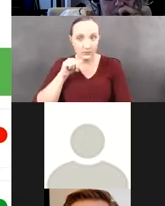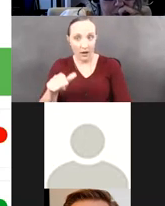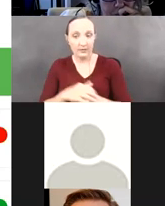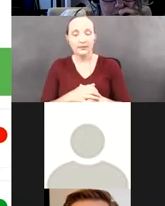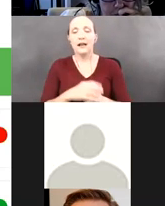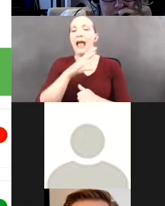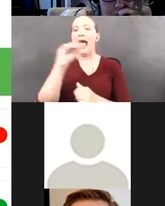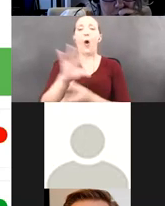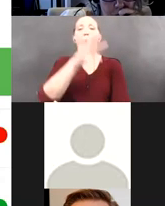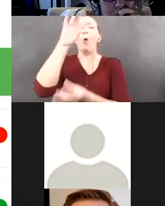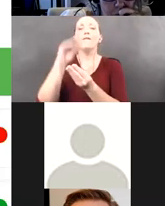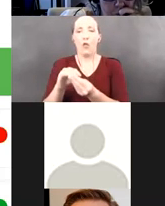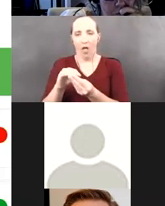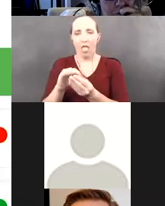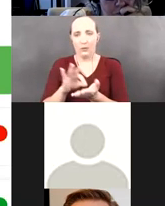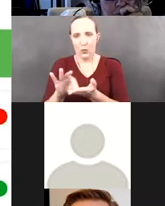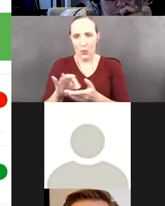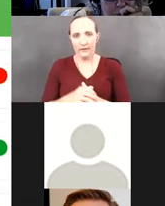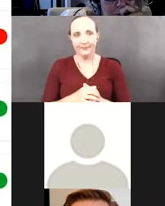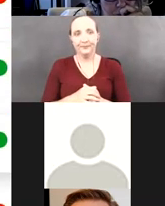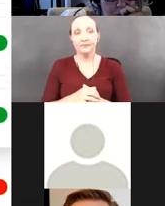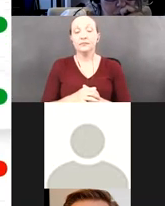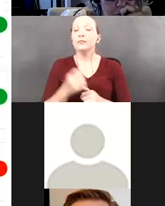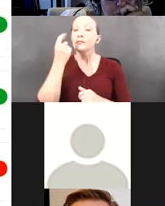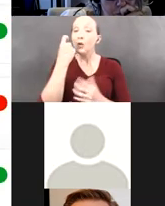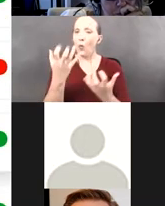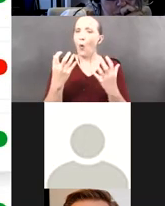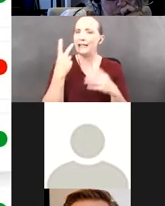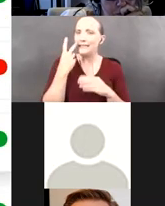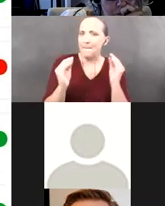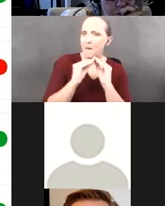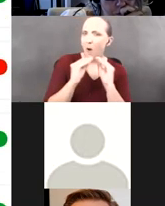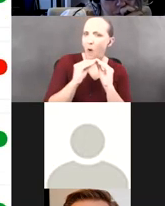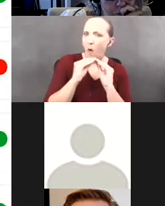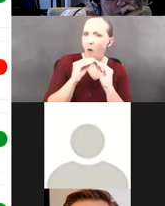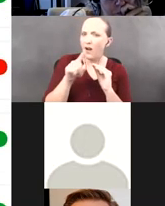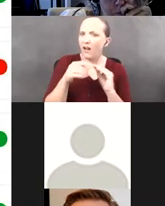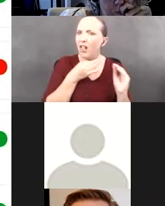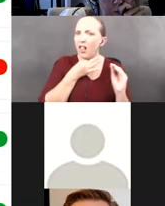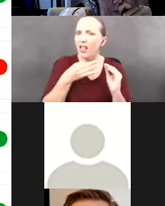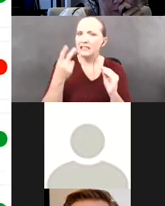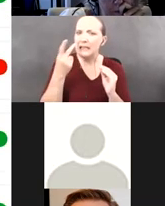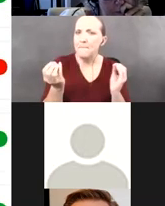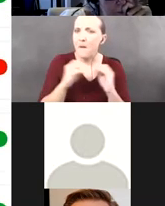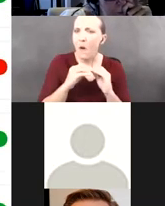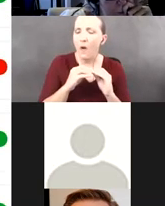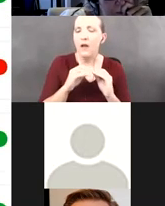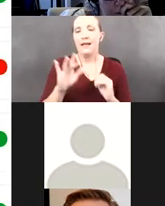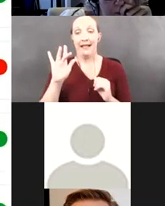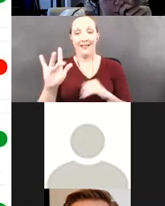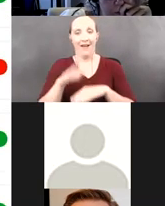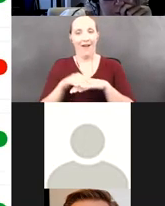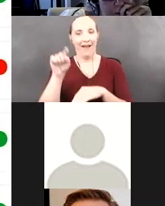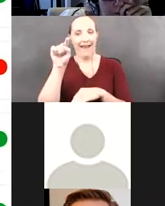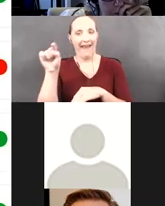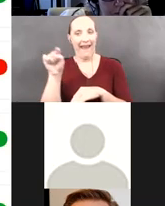the calificado overall o no, score. y la In calificación order en to sí. see more details Para about an ver más assessment, detalles sobre un click on the examen, arrow on the